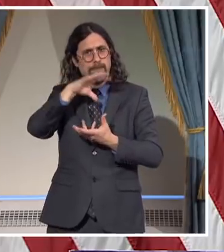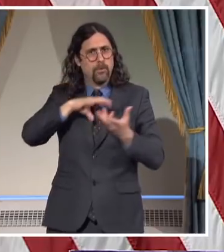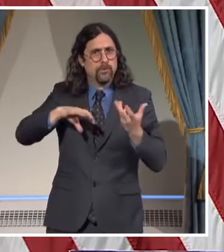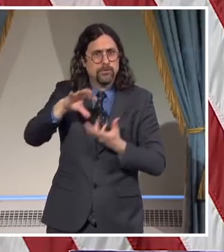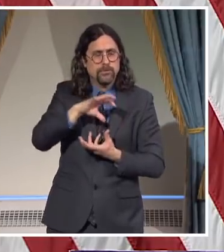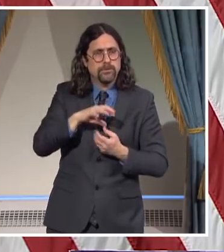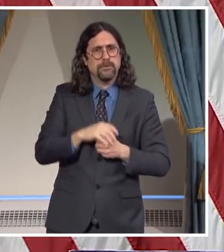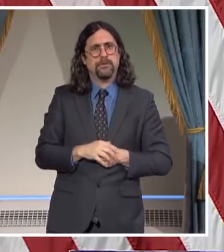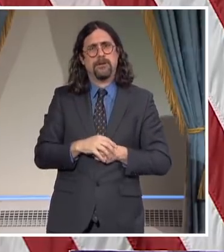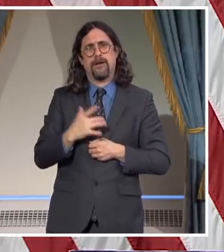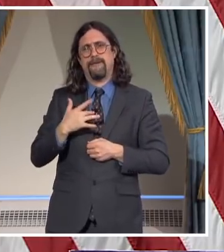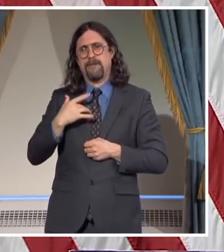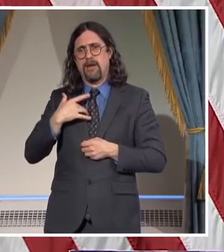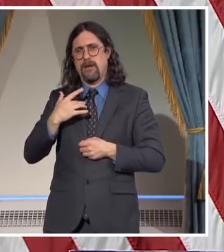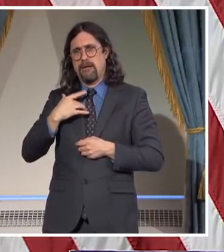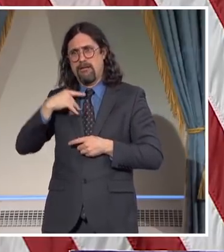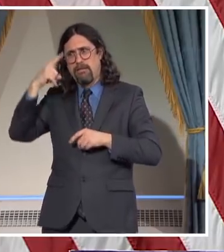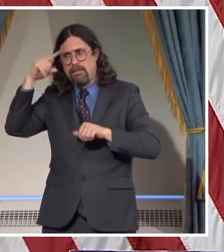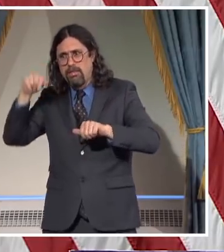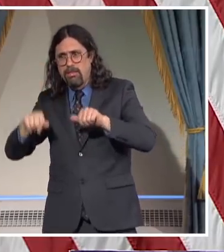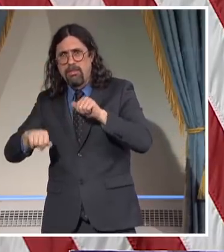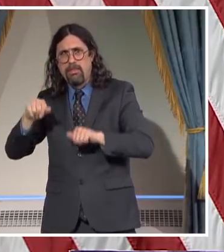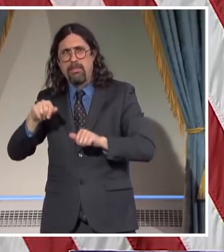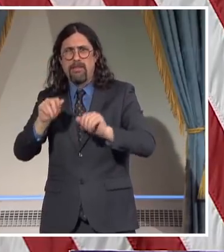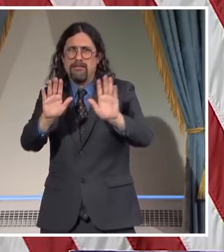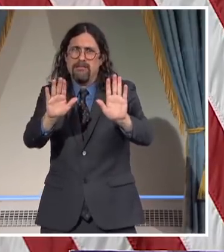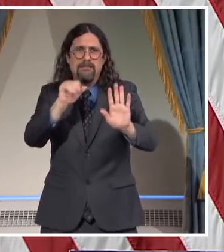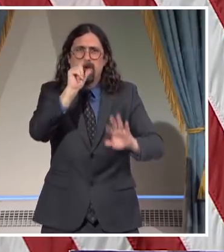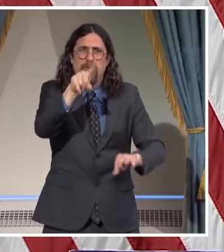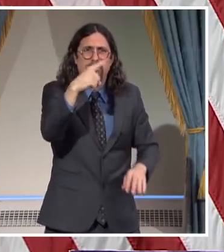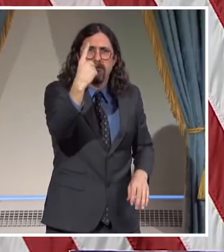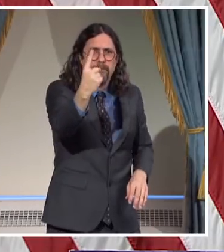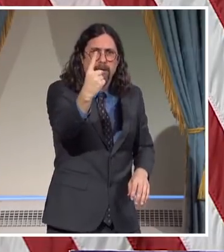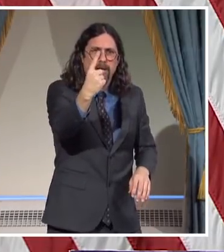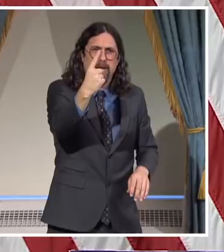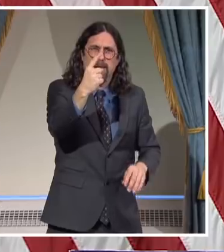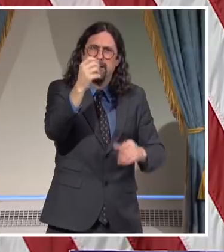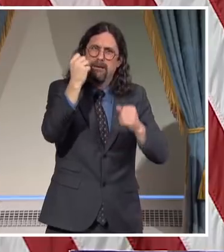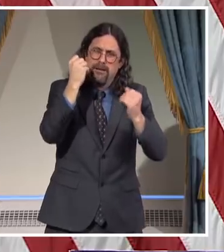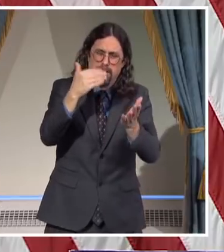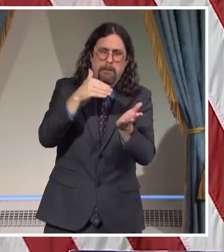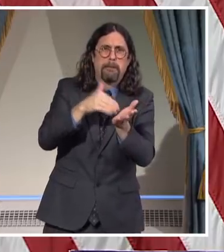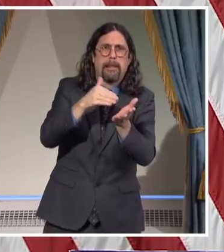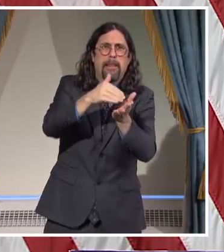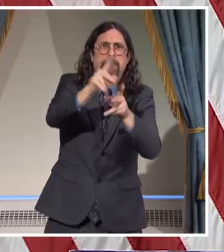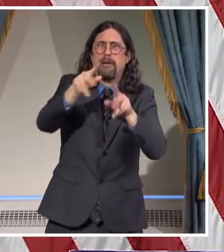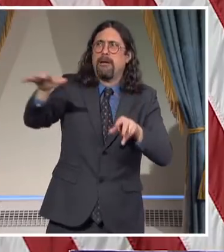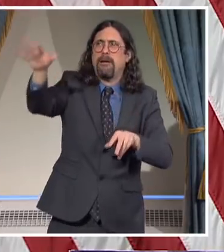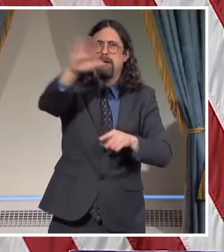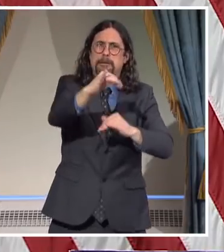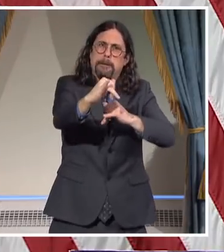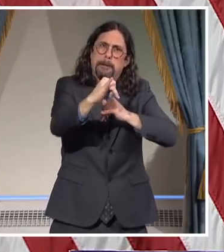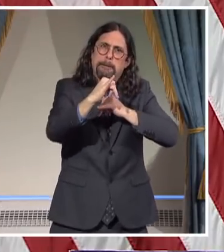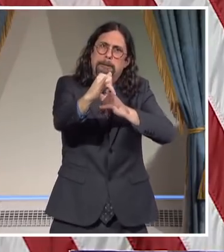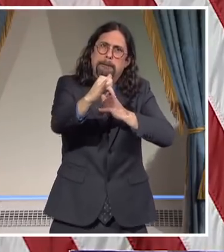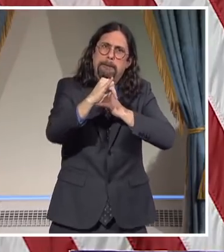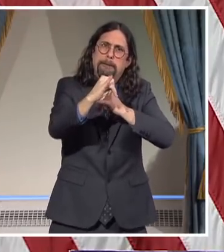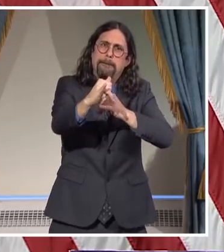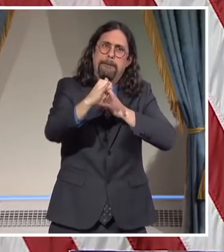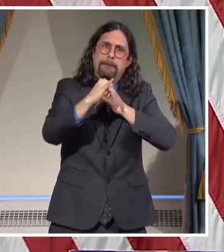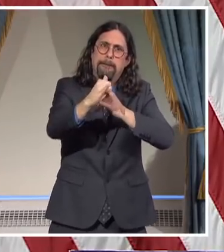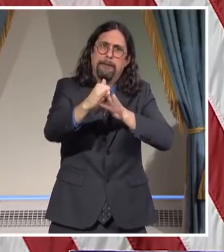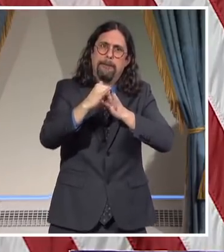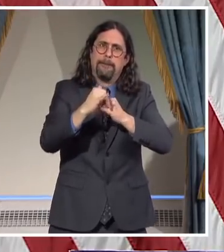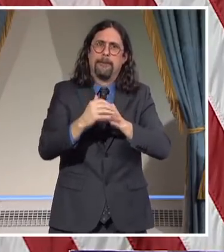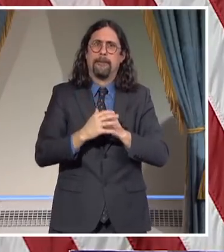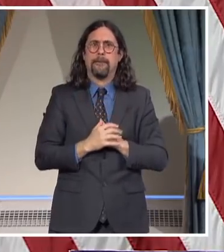not alone. First of all, there are millions of us all feeling a lot of the same things. Second of all, there are literally hundreds of thousands of good